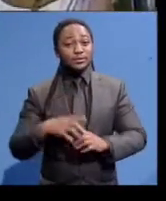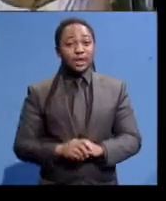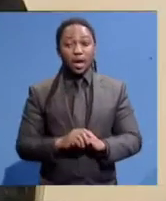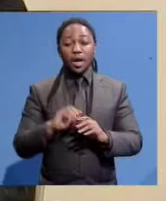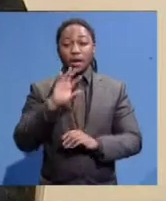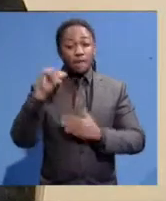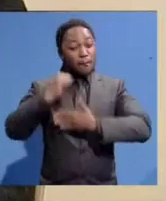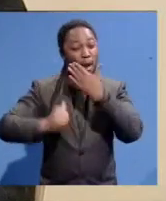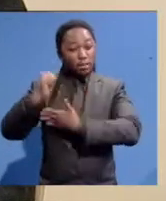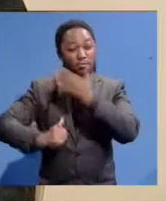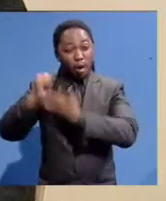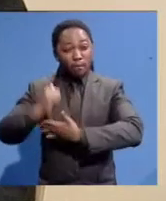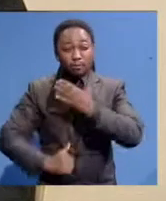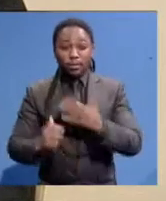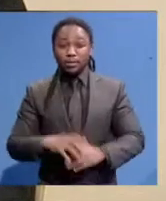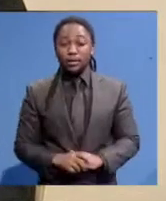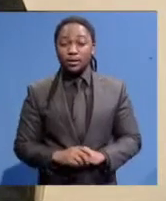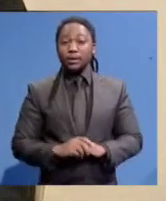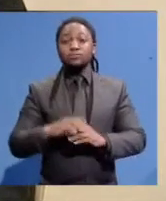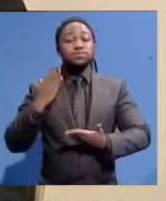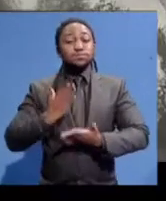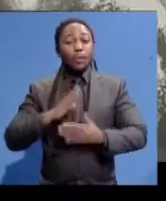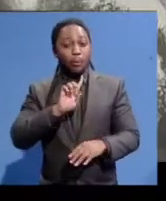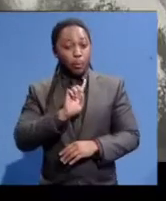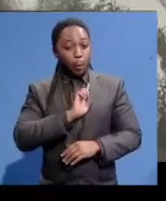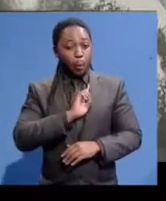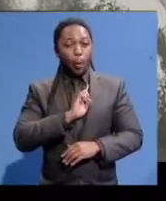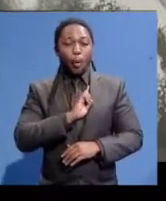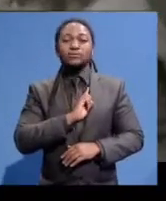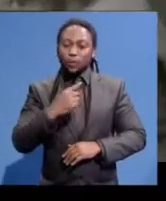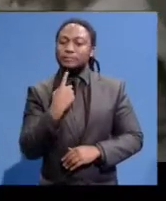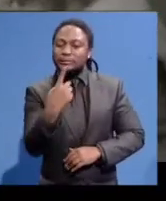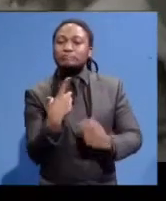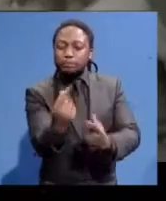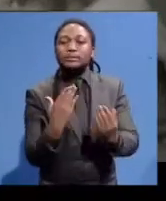maand, sodat ek 'n bestuurder kon kry.